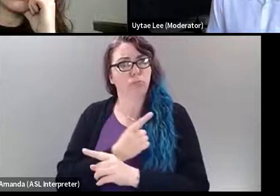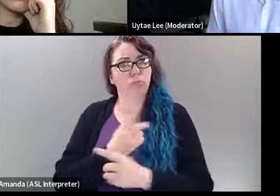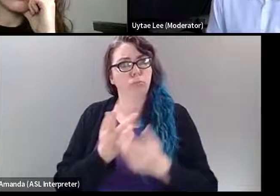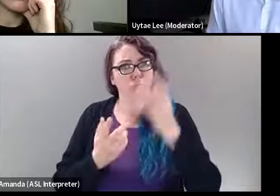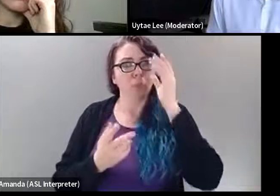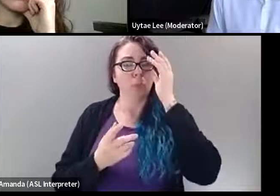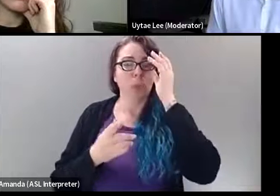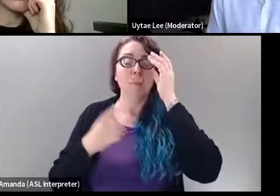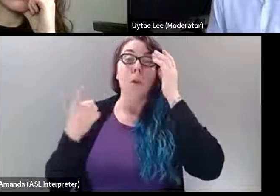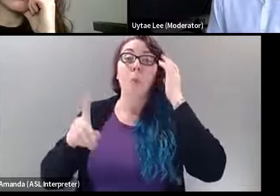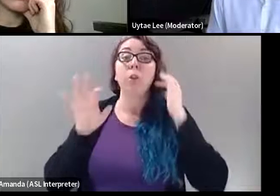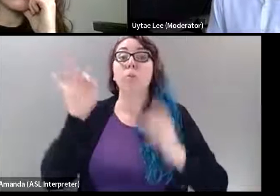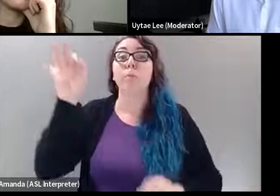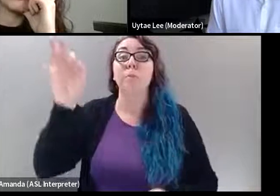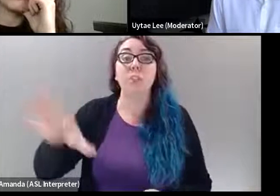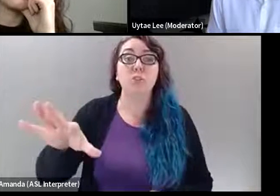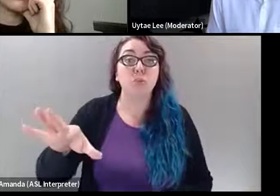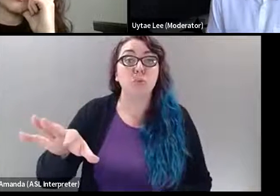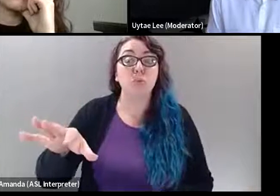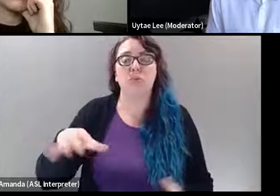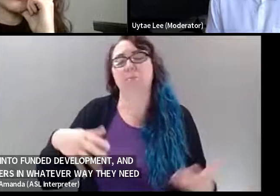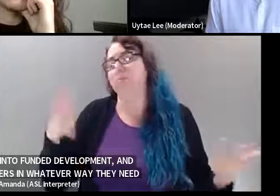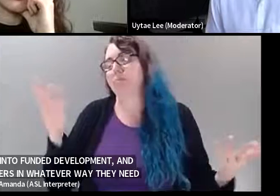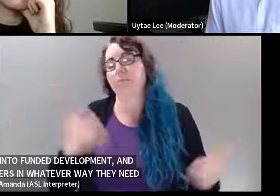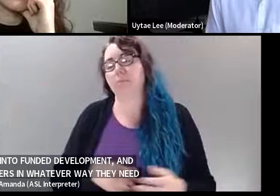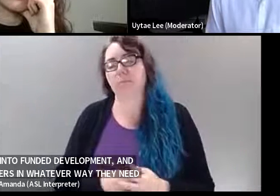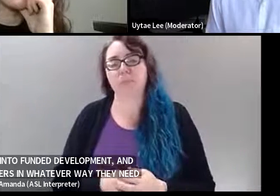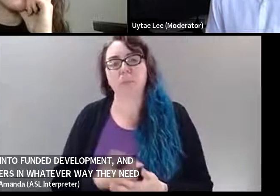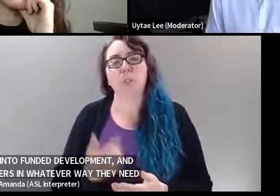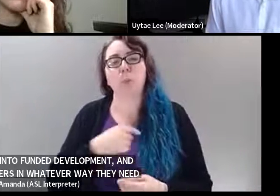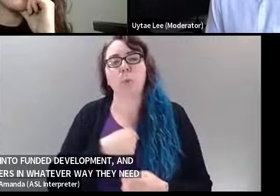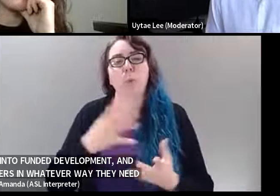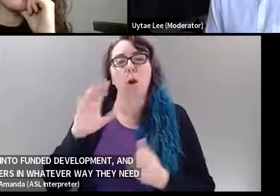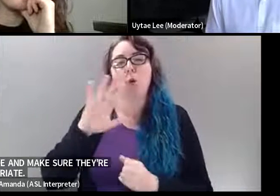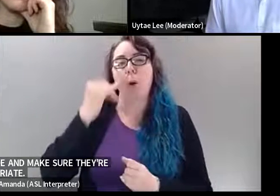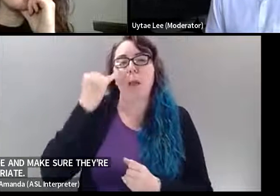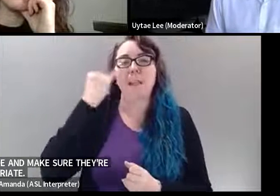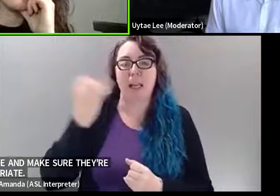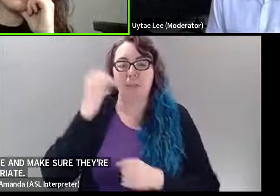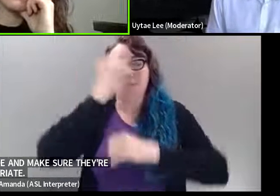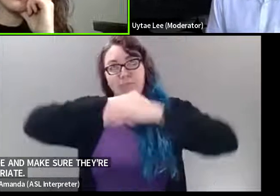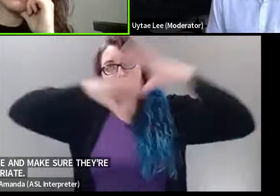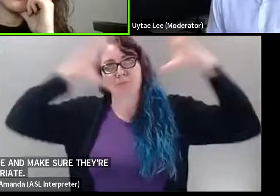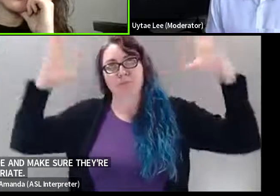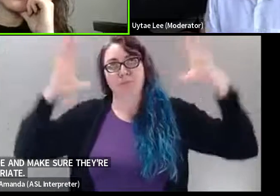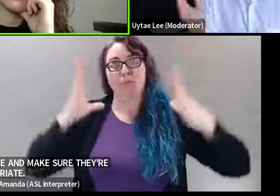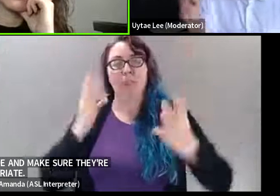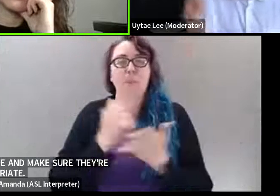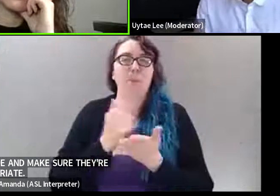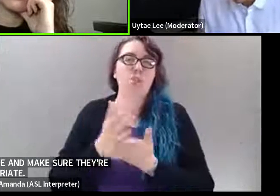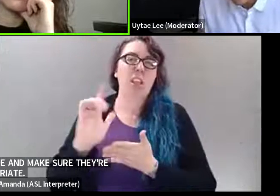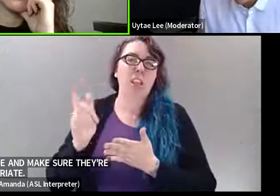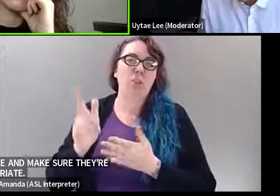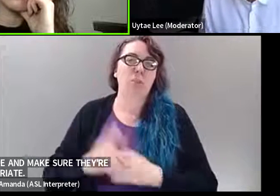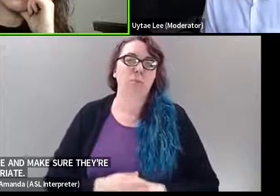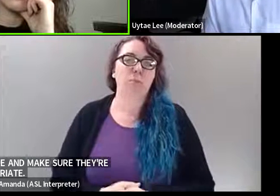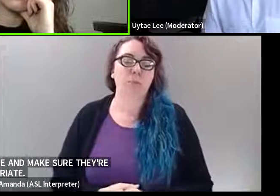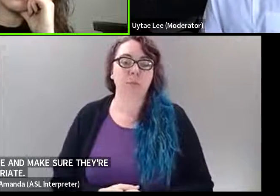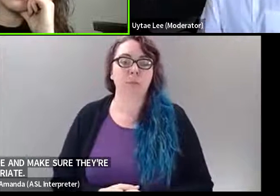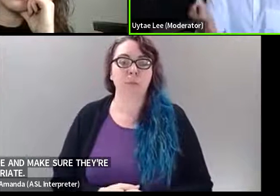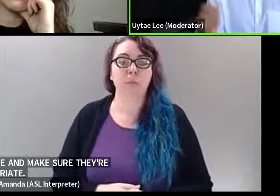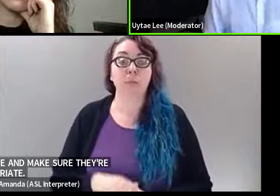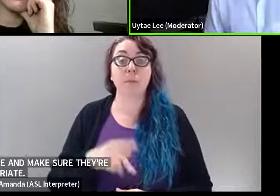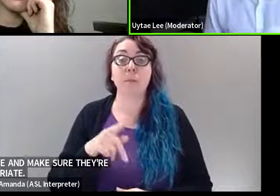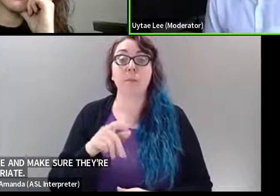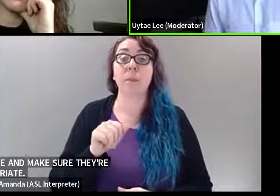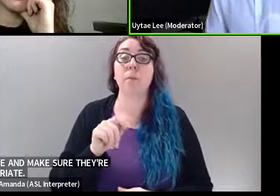we encourage you to pitch us the film and the idea you want to make. Patrice, I saw you unmuted yourself